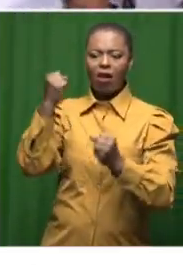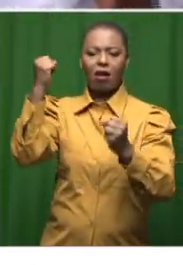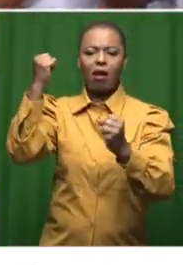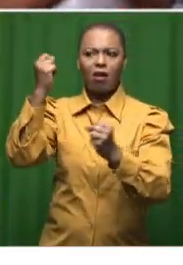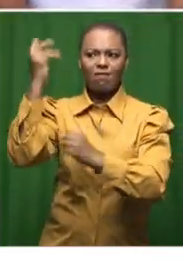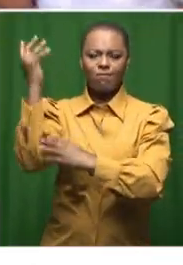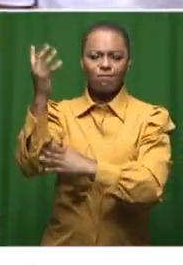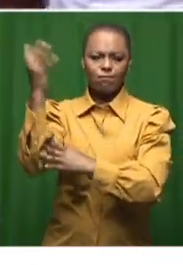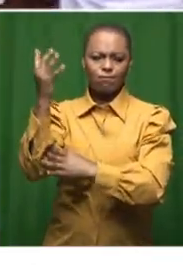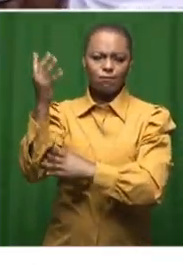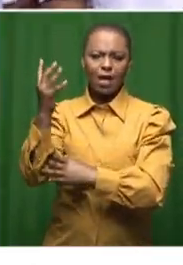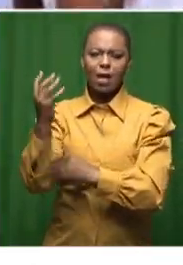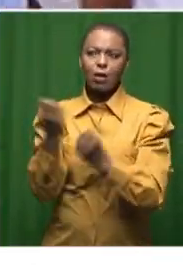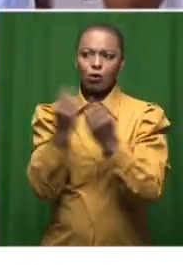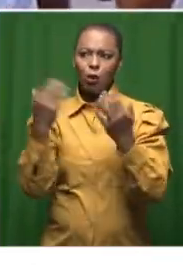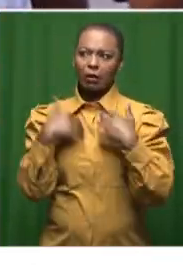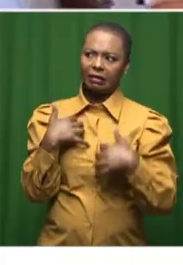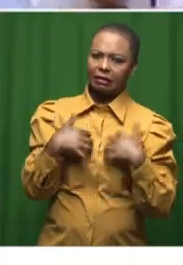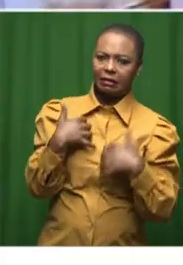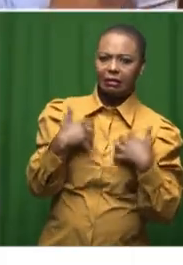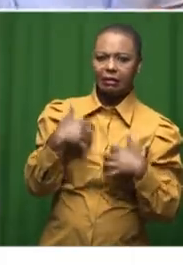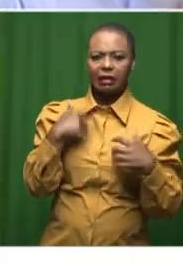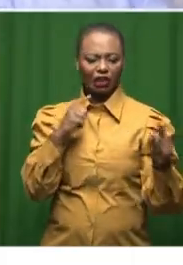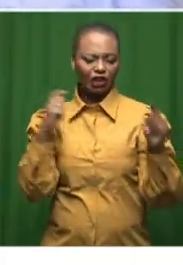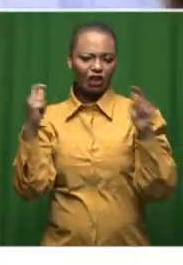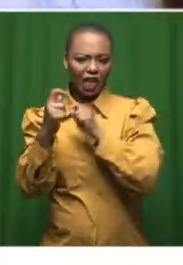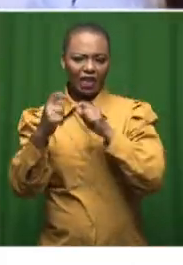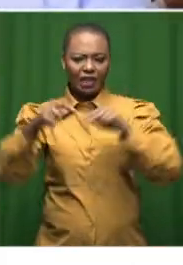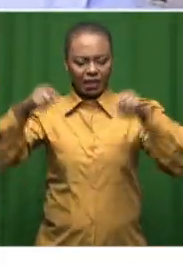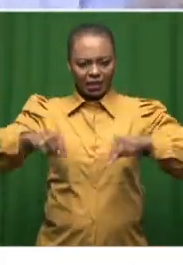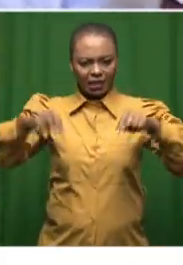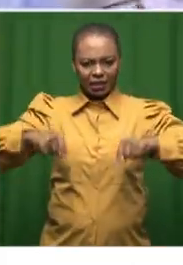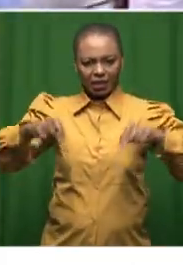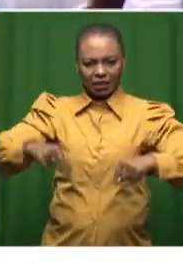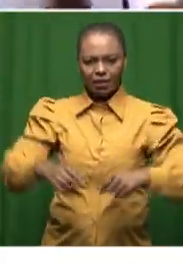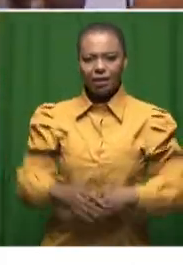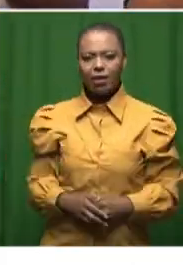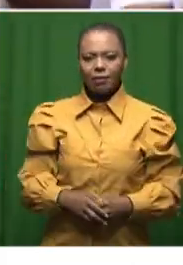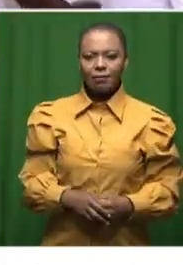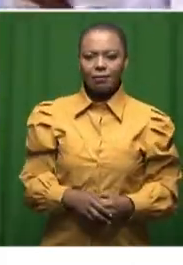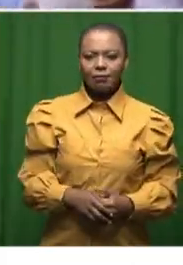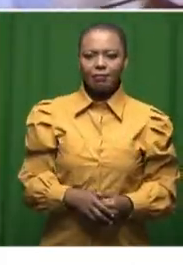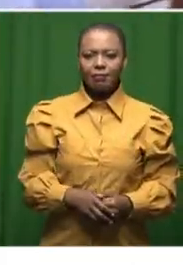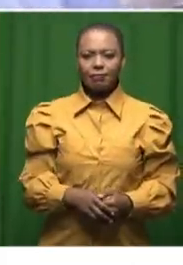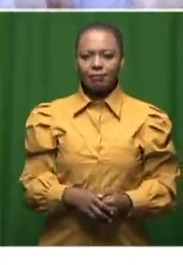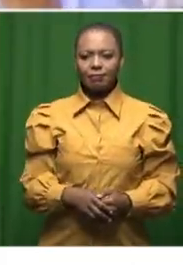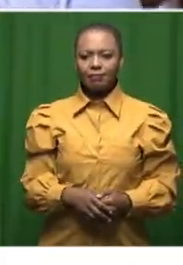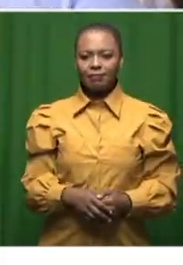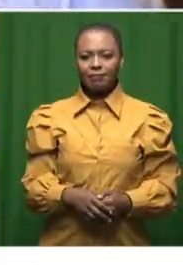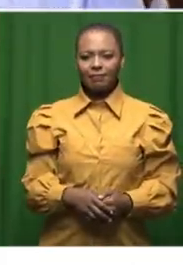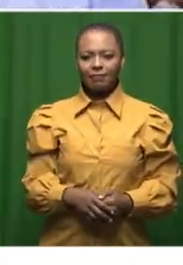dream or not. I'm Calvin Ludla for SABC TV News in Johannesburg.